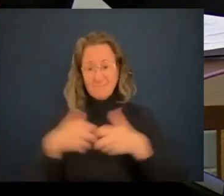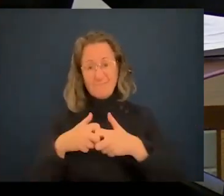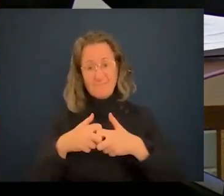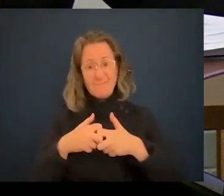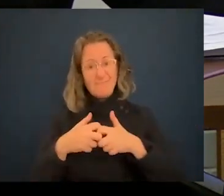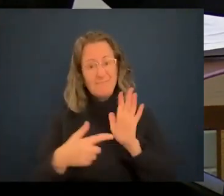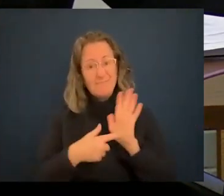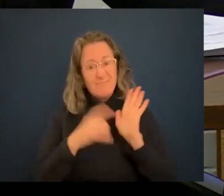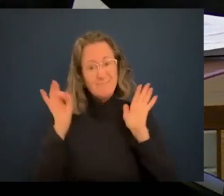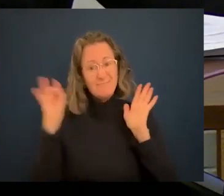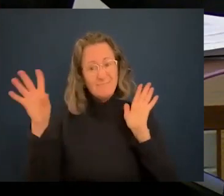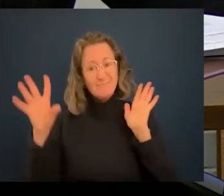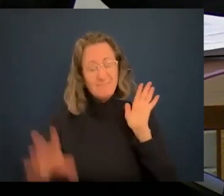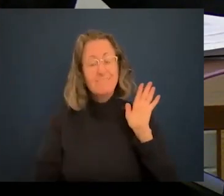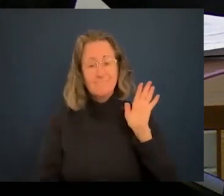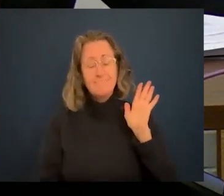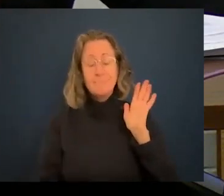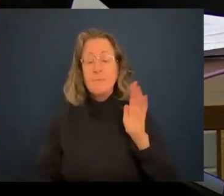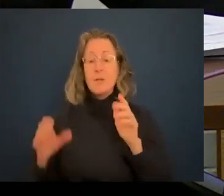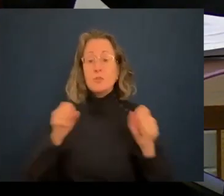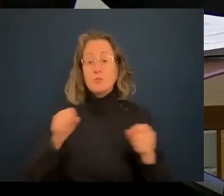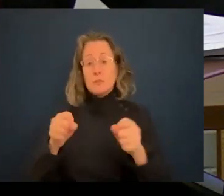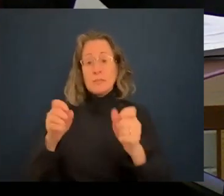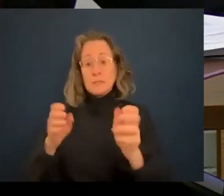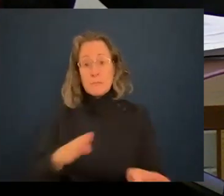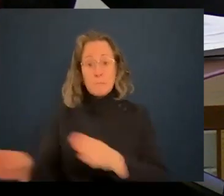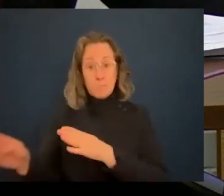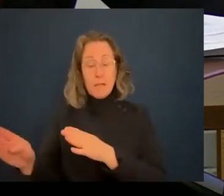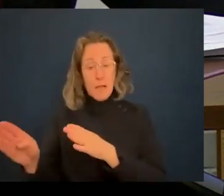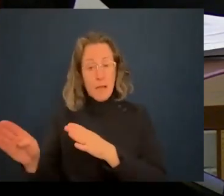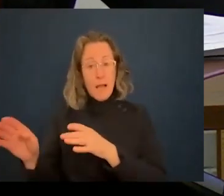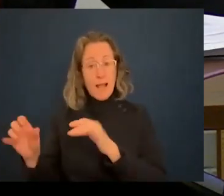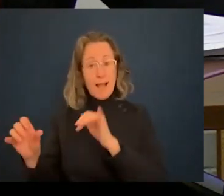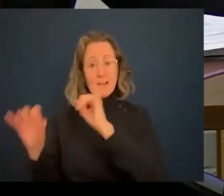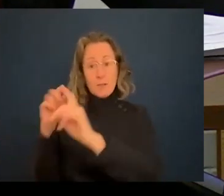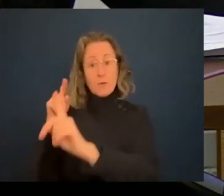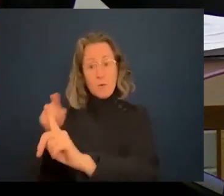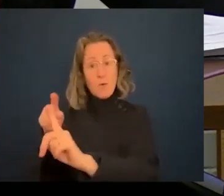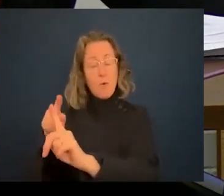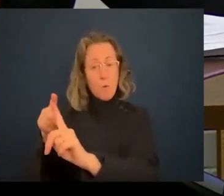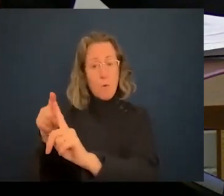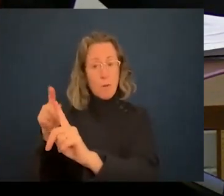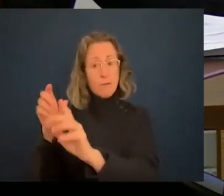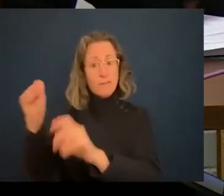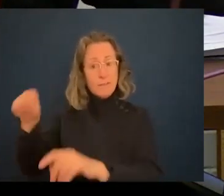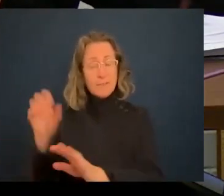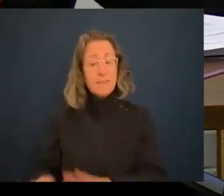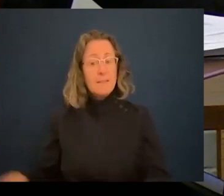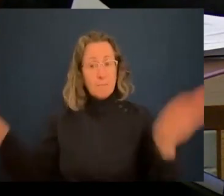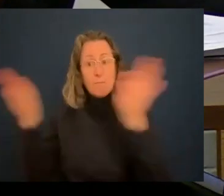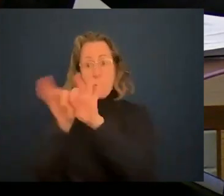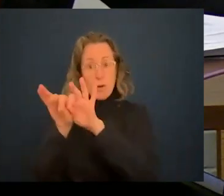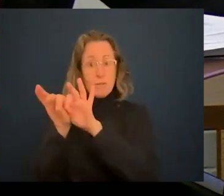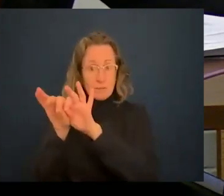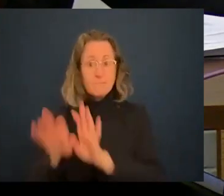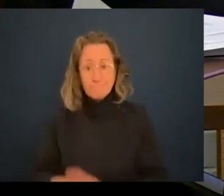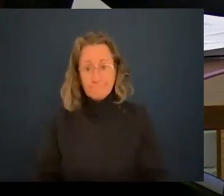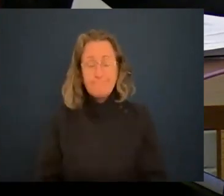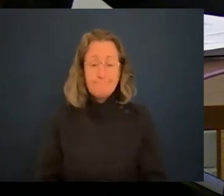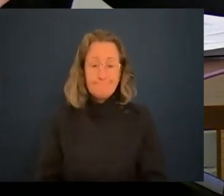as a goal for the Strategic plan that was budgeted just is absolutely right that was one of the main things